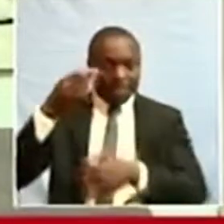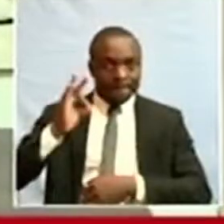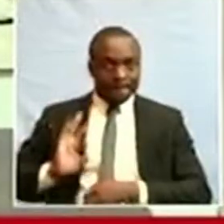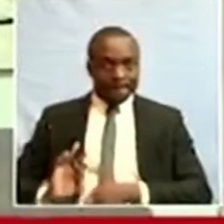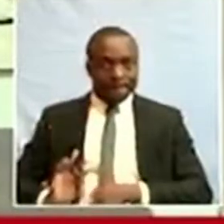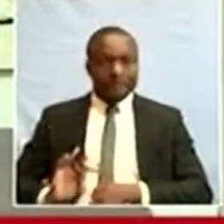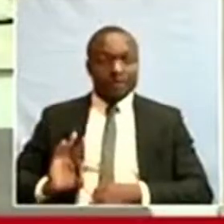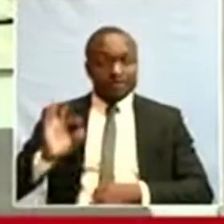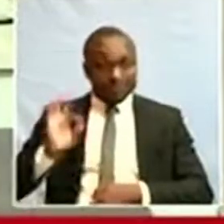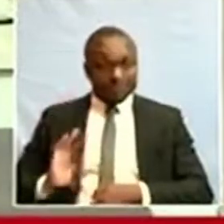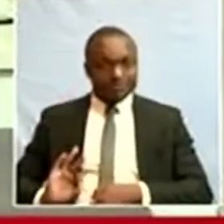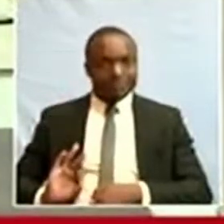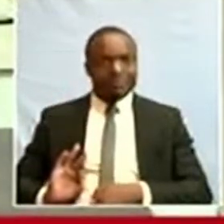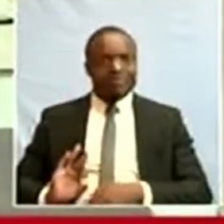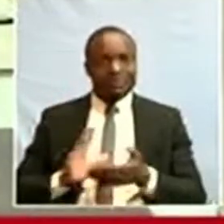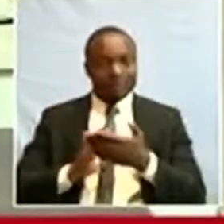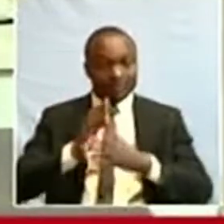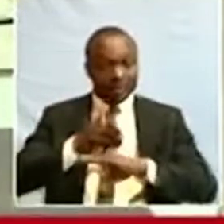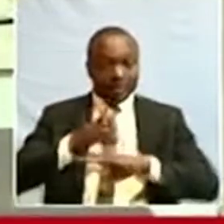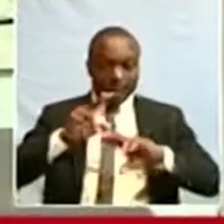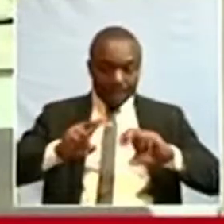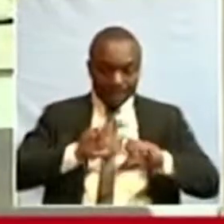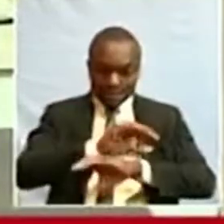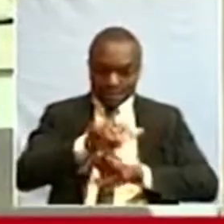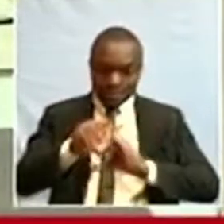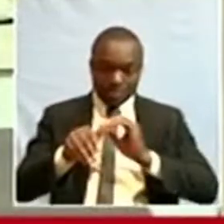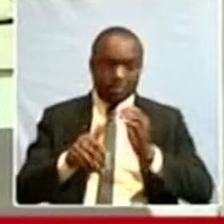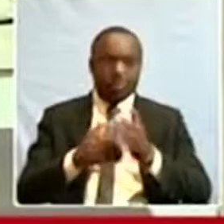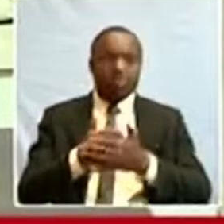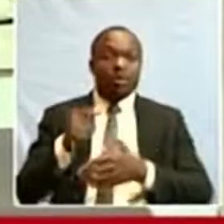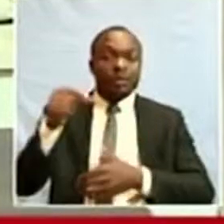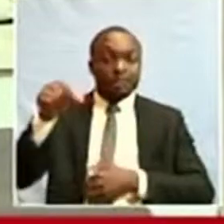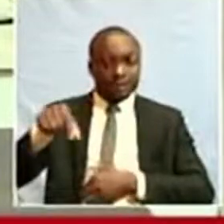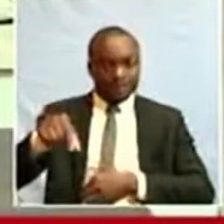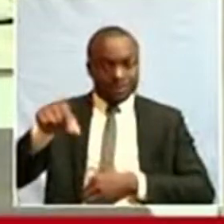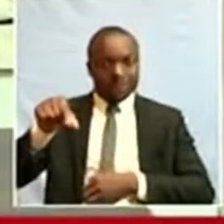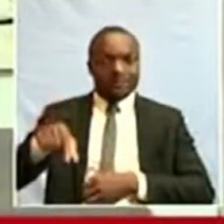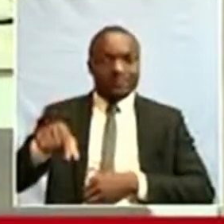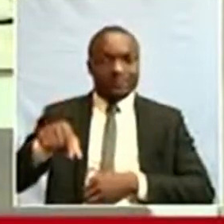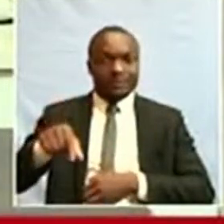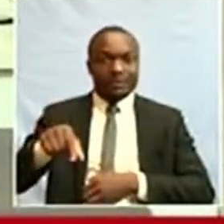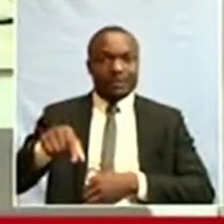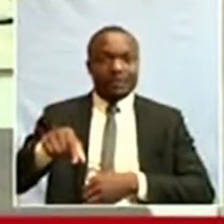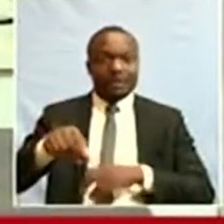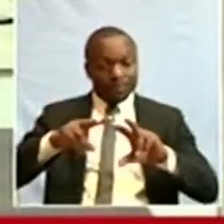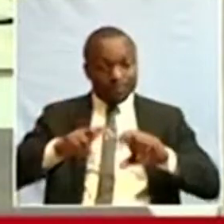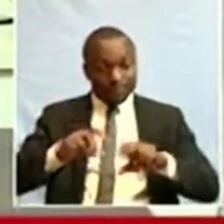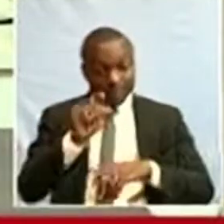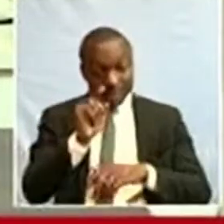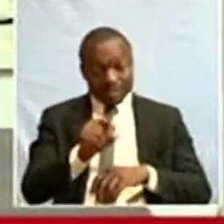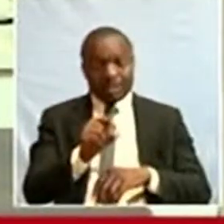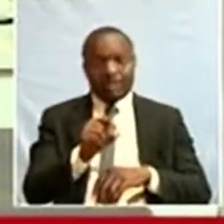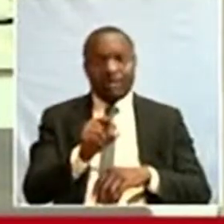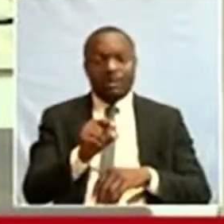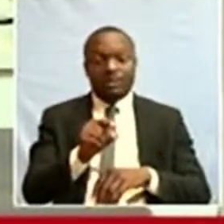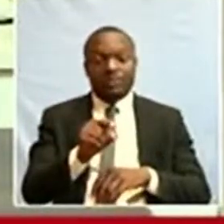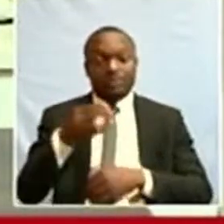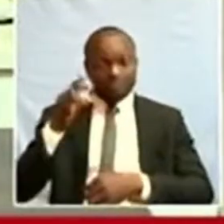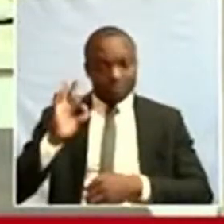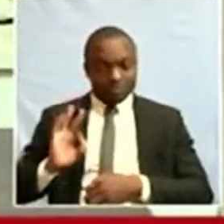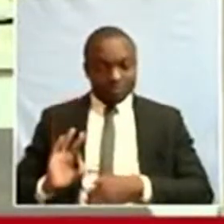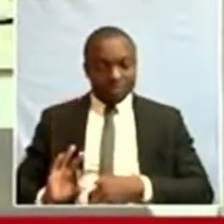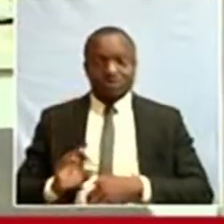to benefit, after checking all eligibility criteria, the final one also is to check whether that beneficiary is not